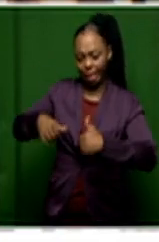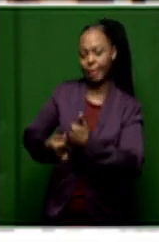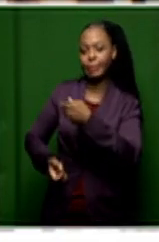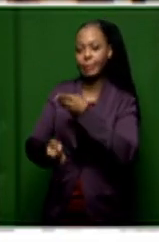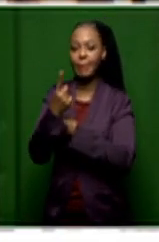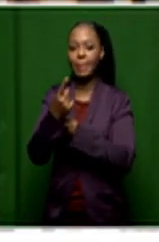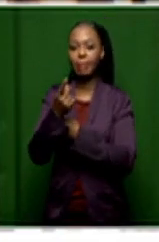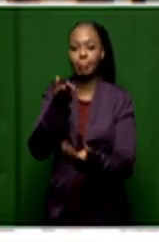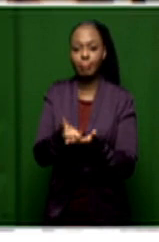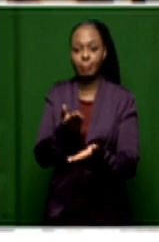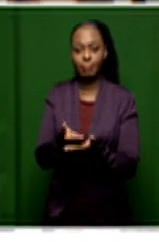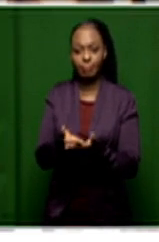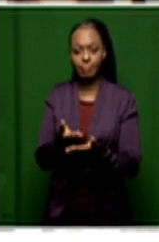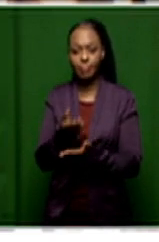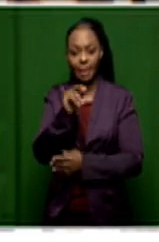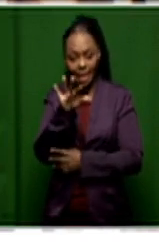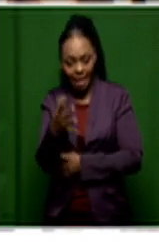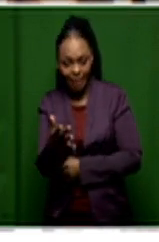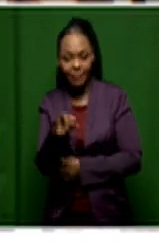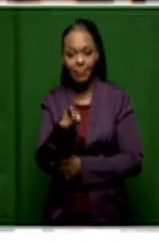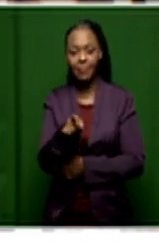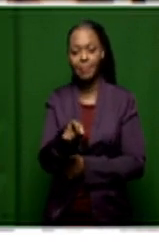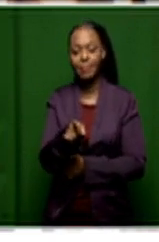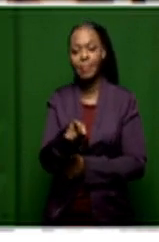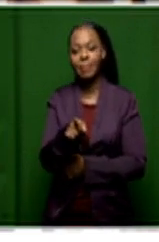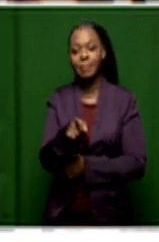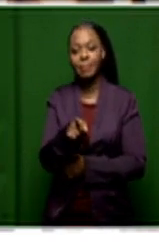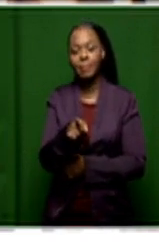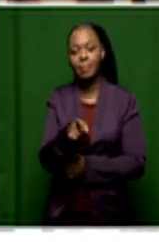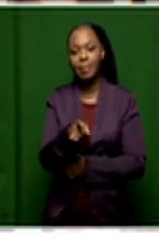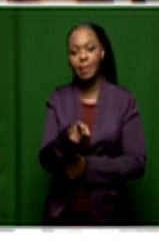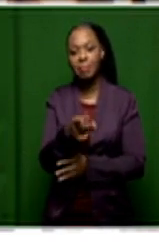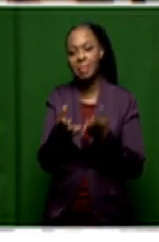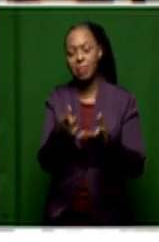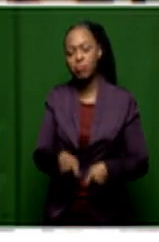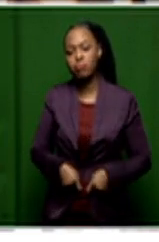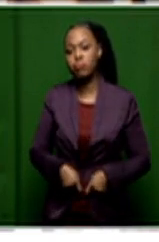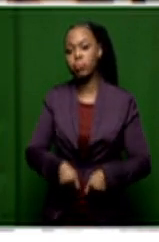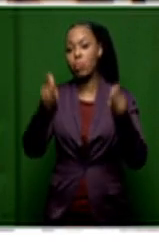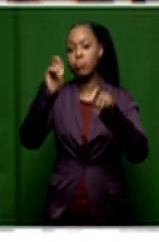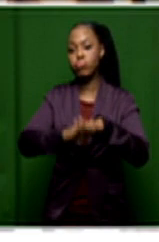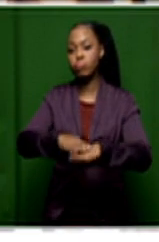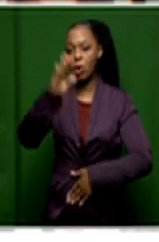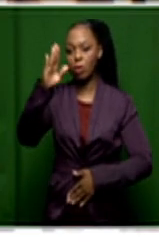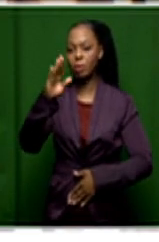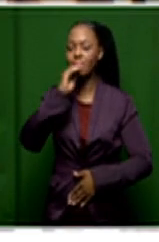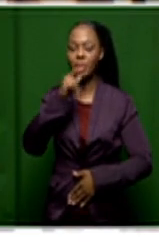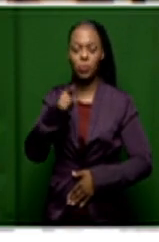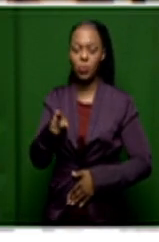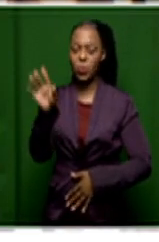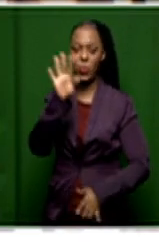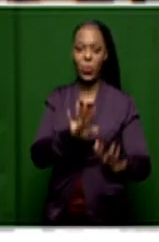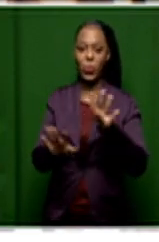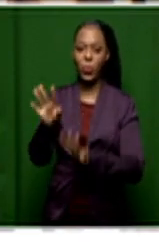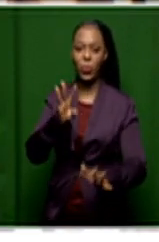what we have been having, if they went the route of massive spending and helping and funding